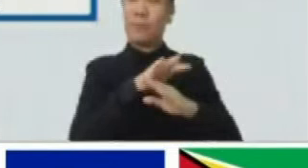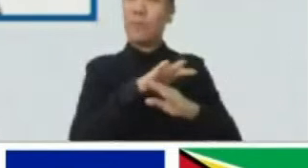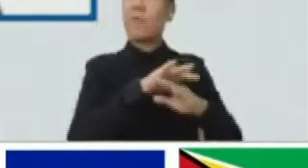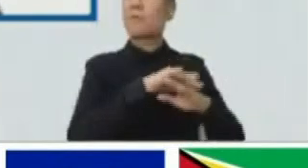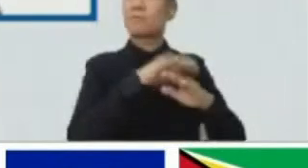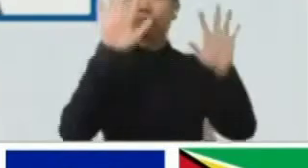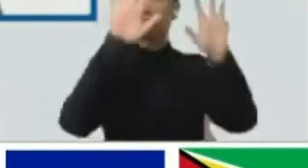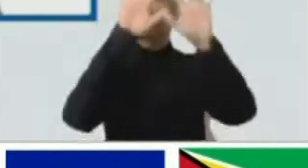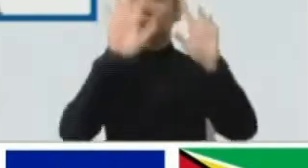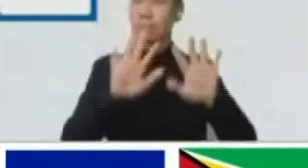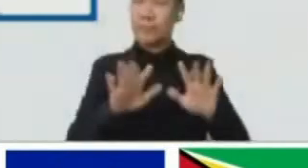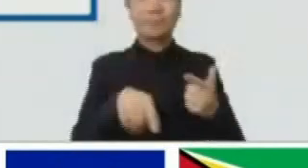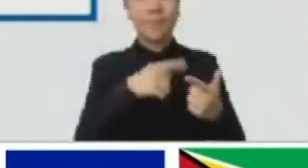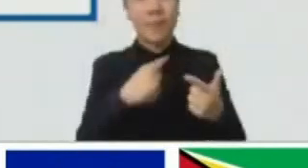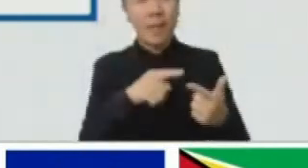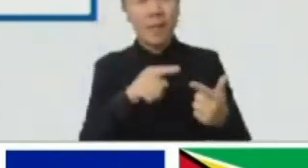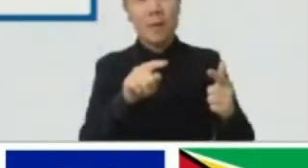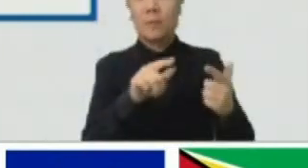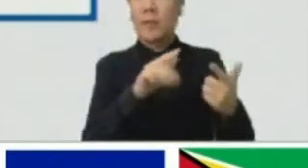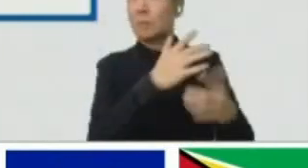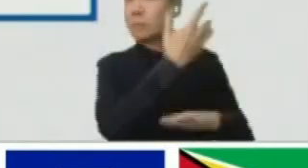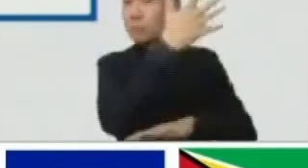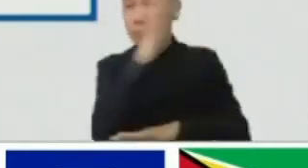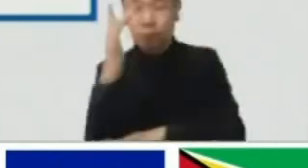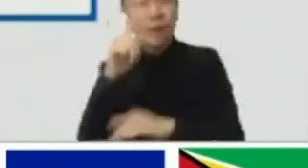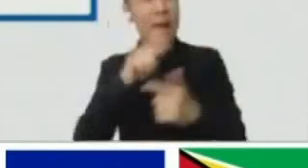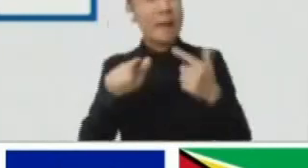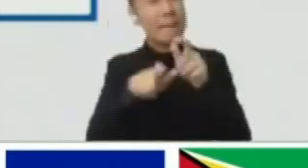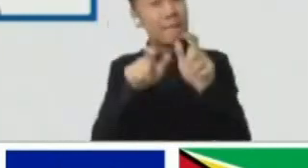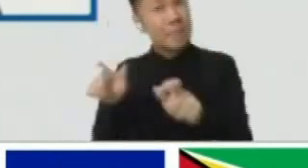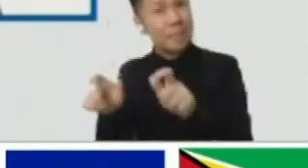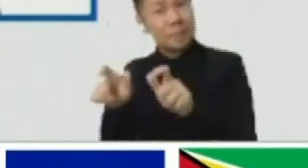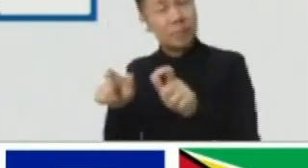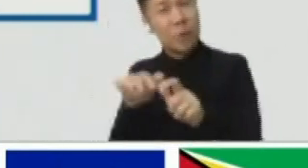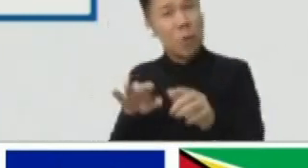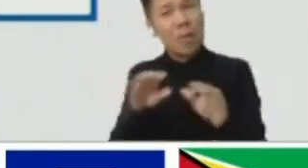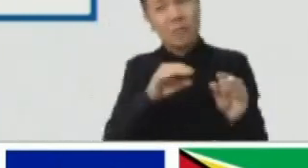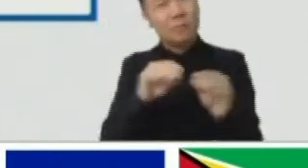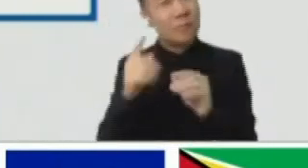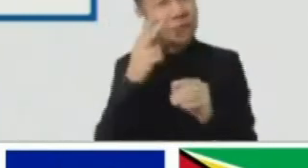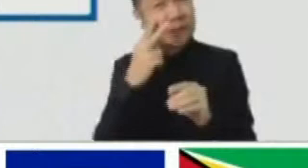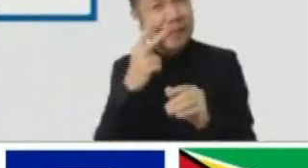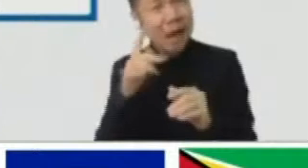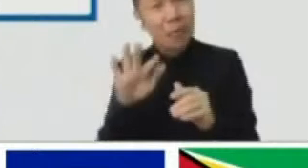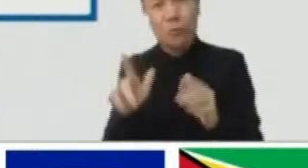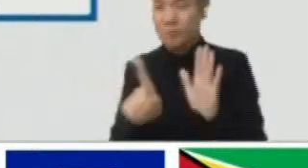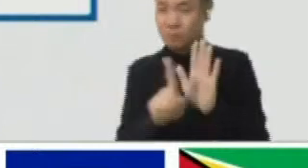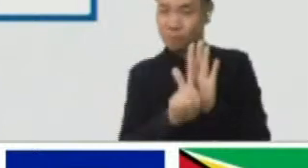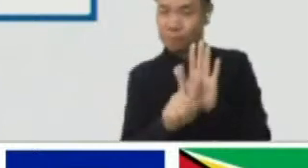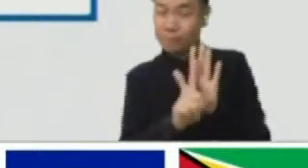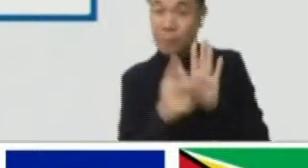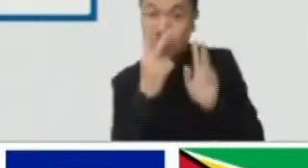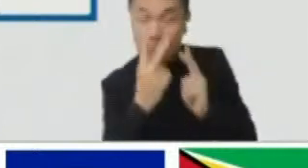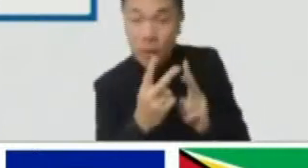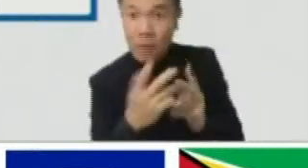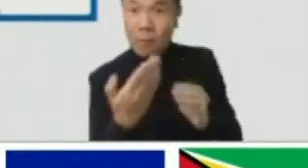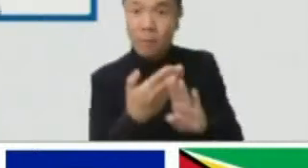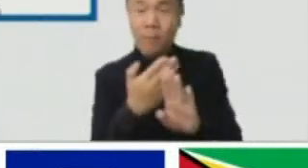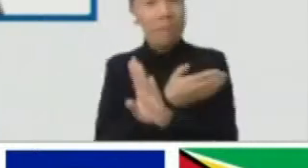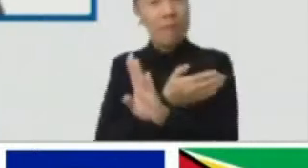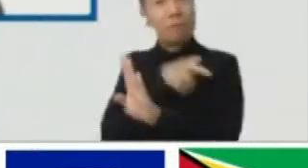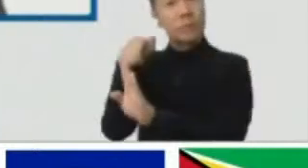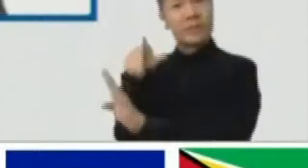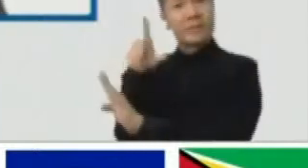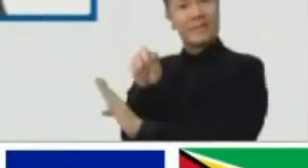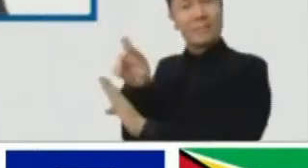challenges posed by human displacement, explore strategies to strengthen early warning systems, urban resilience and governance, and